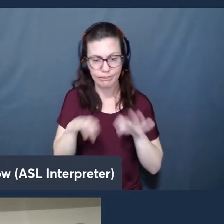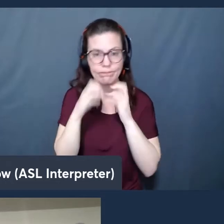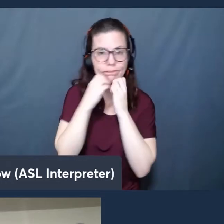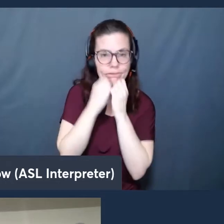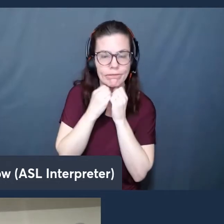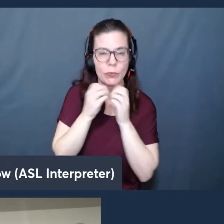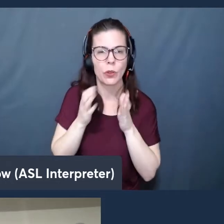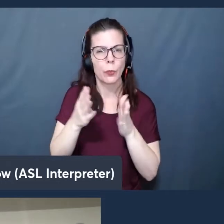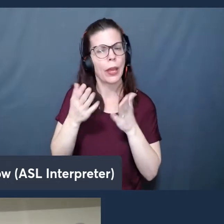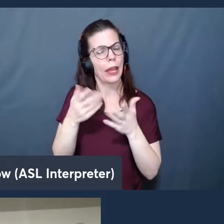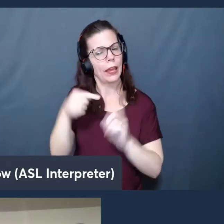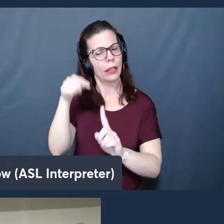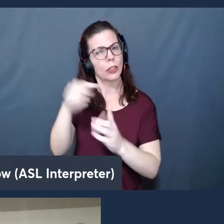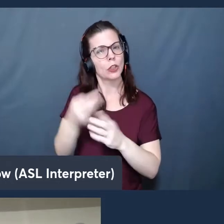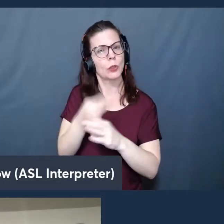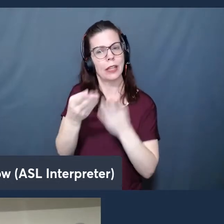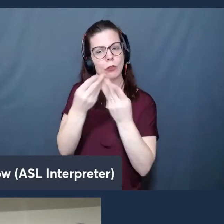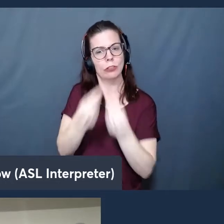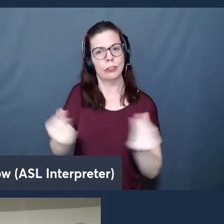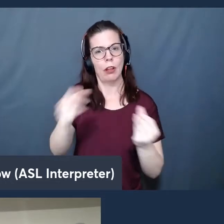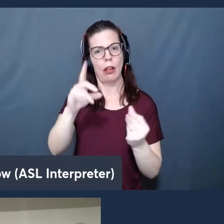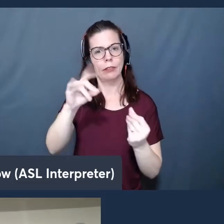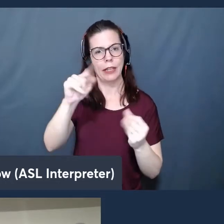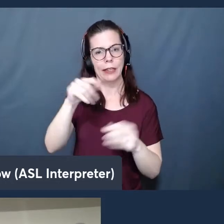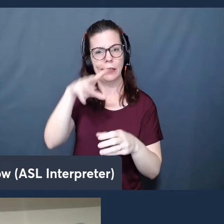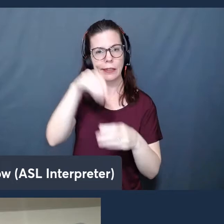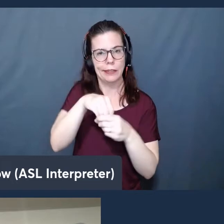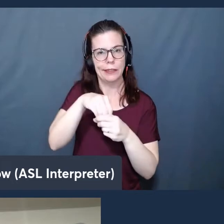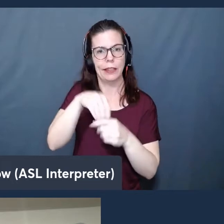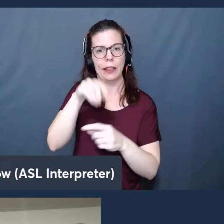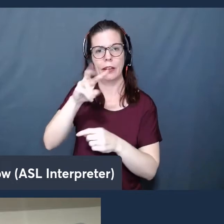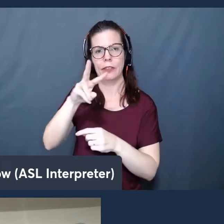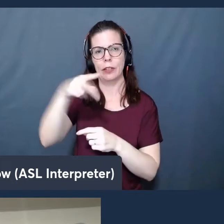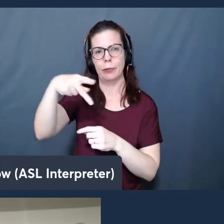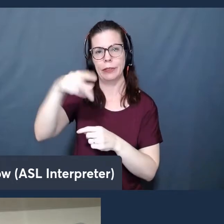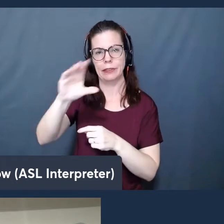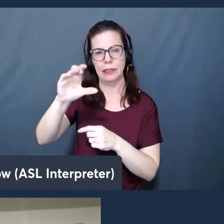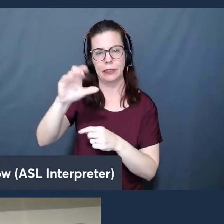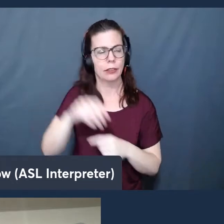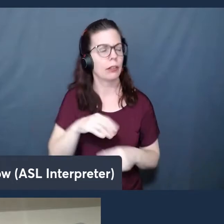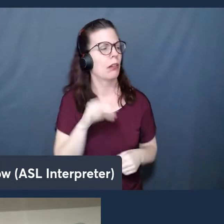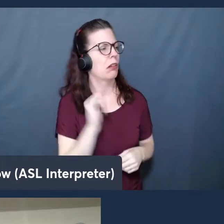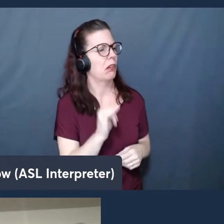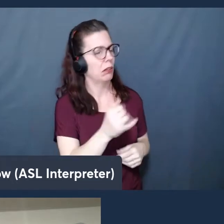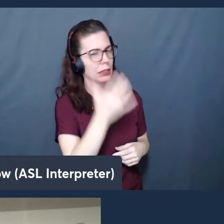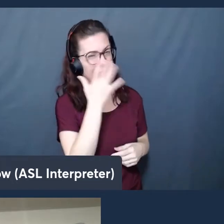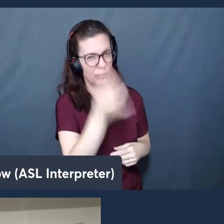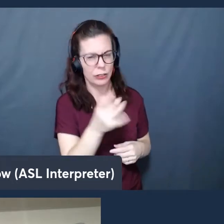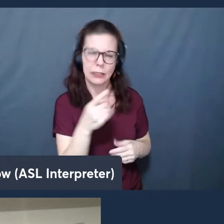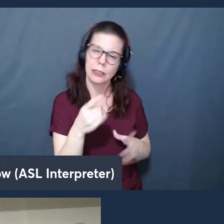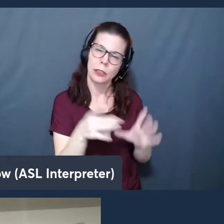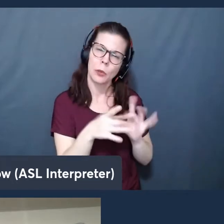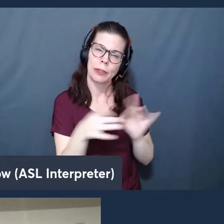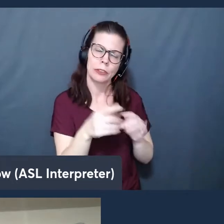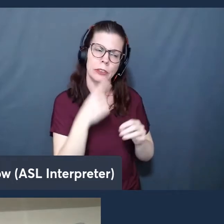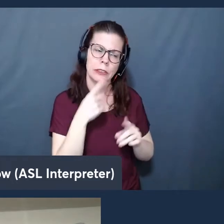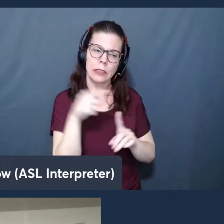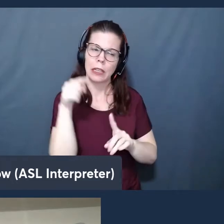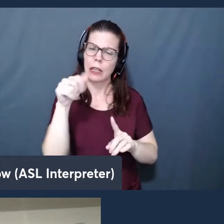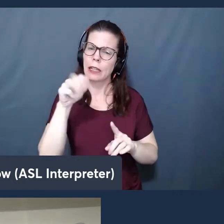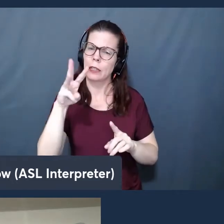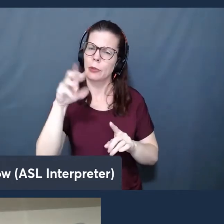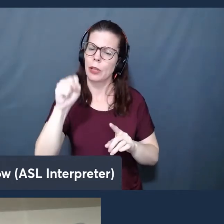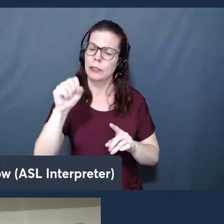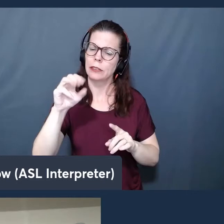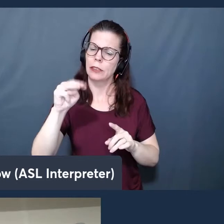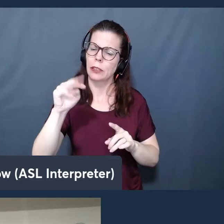on resolved data sitting within their VPC. Okay, interesting. No, so you mentioned this is coming to AWS Marketplace. Now,